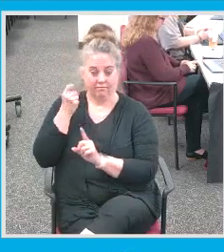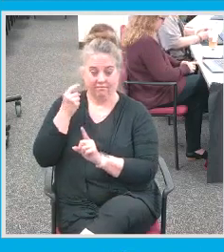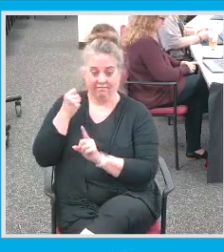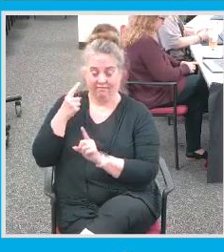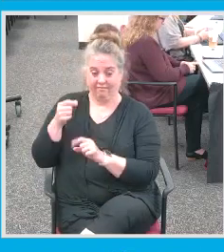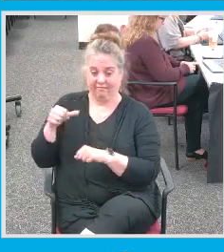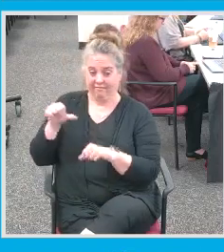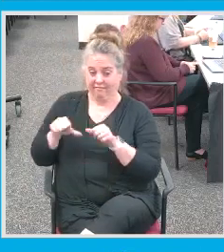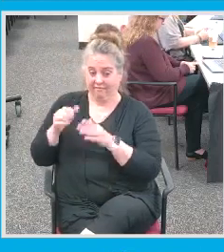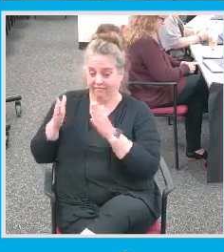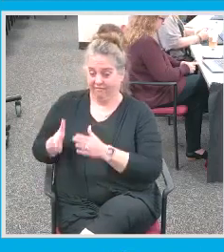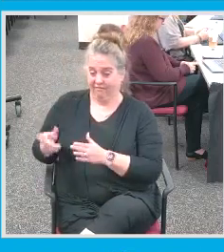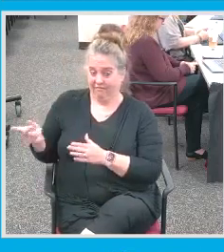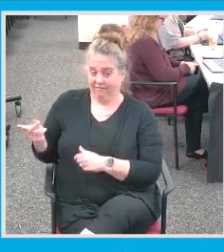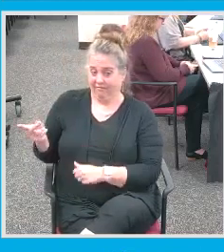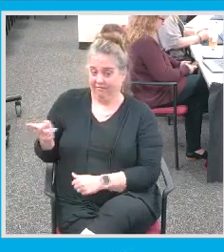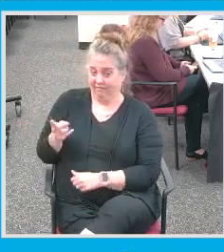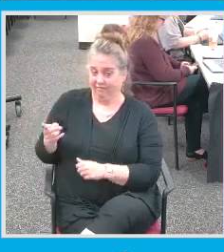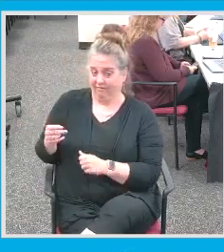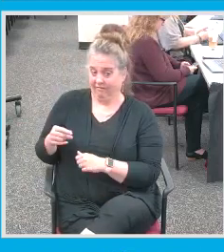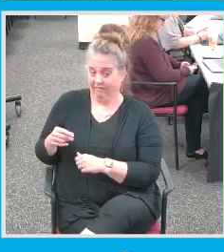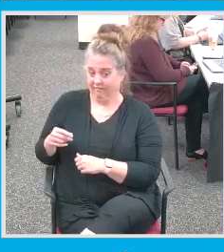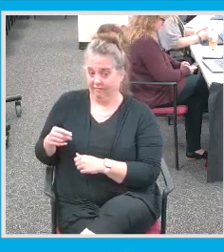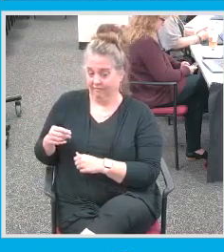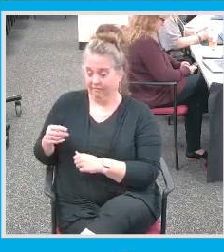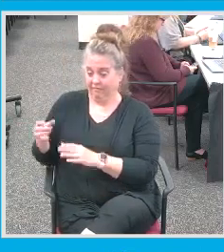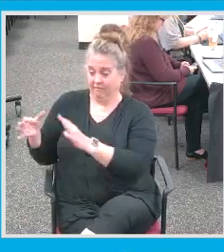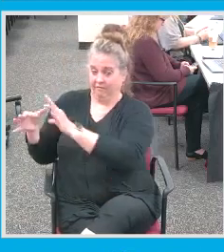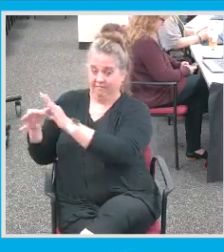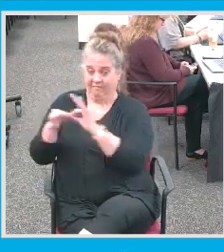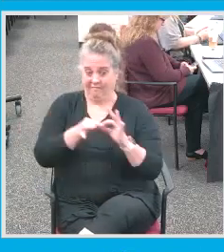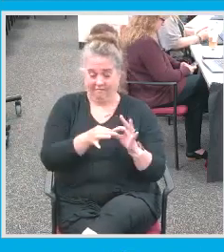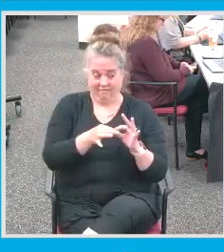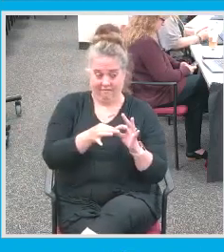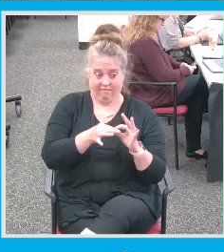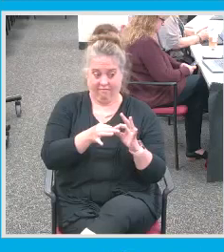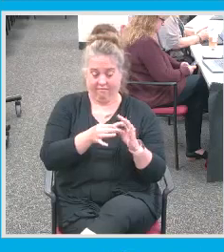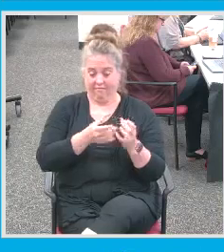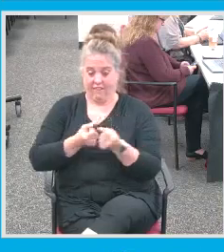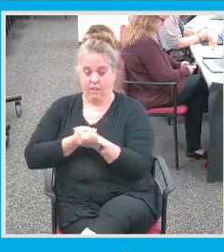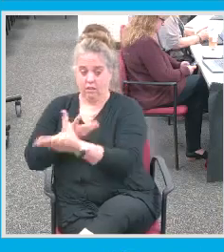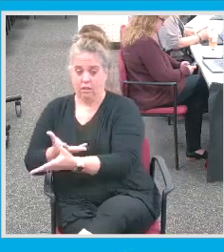between correlation and causation, I do. But anecdotally,